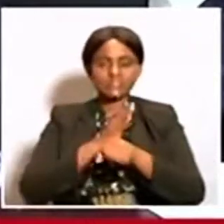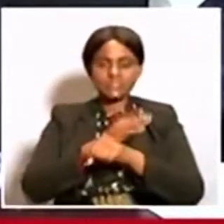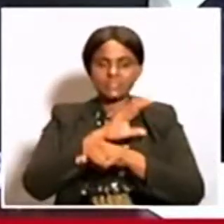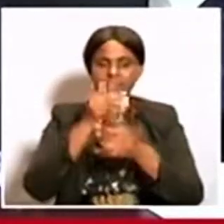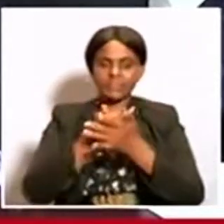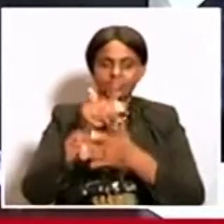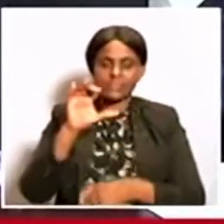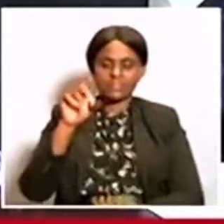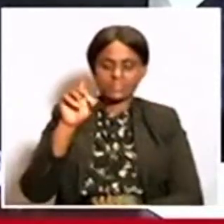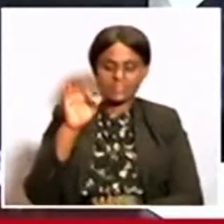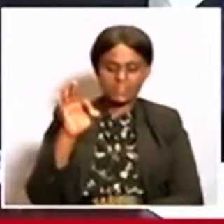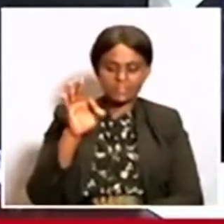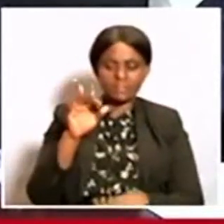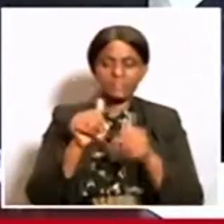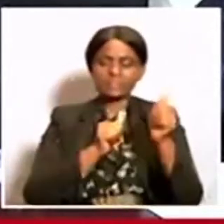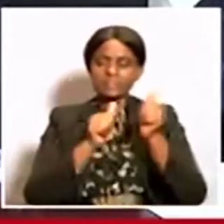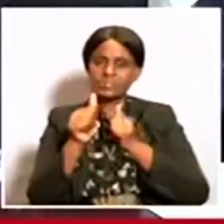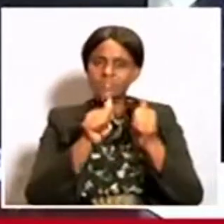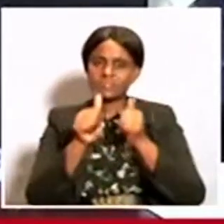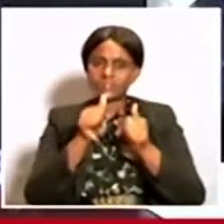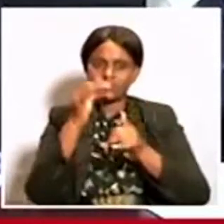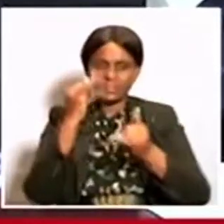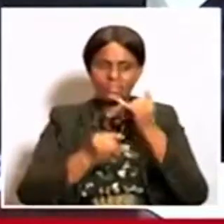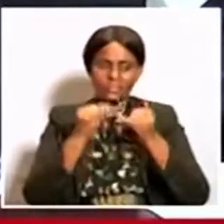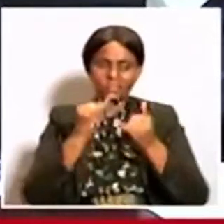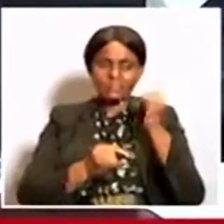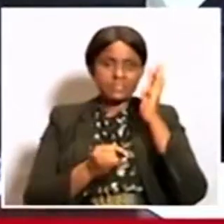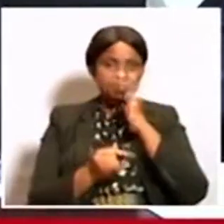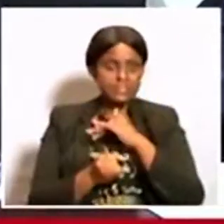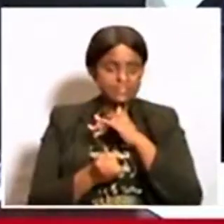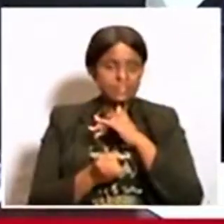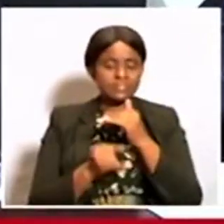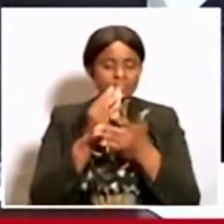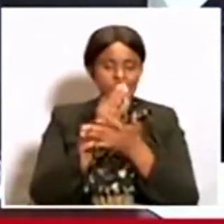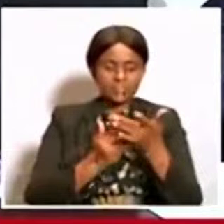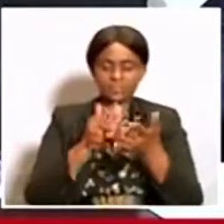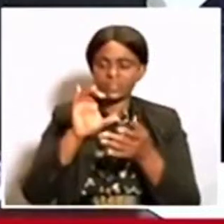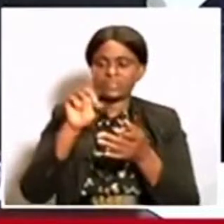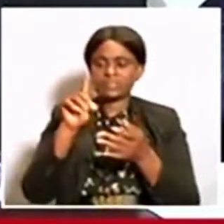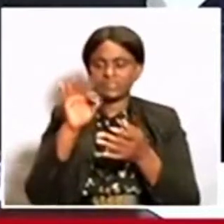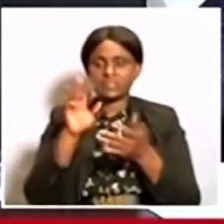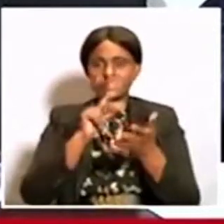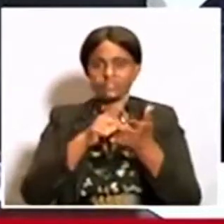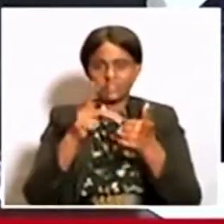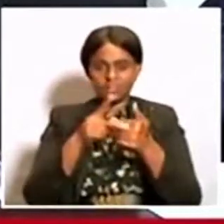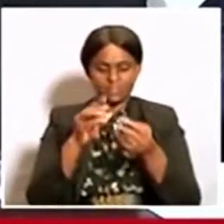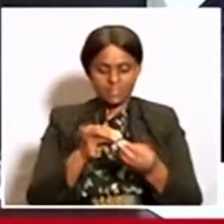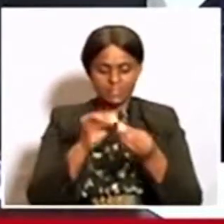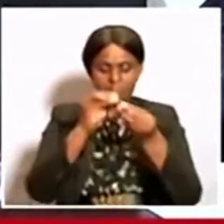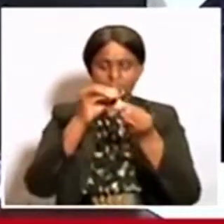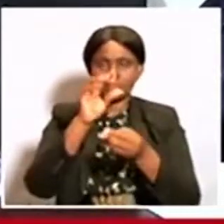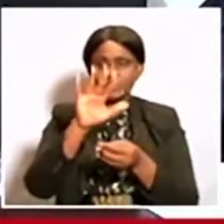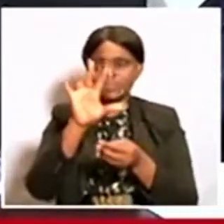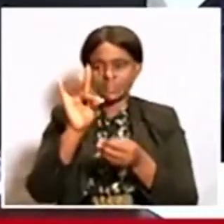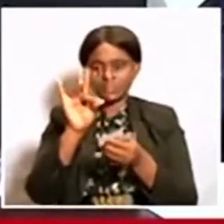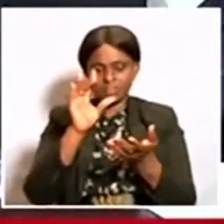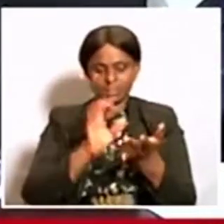CDF administrative component ran out, some CDF activities amounting to